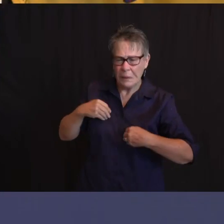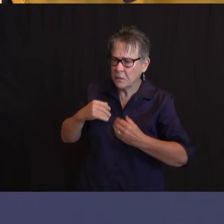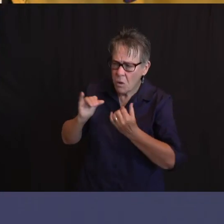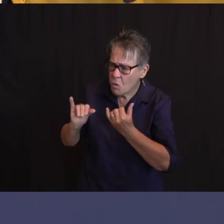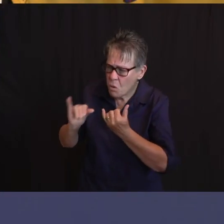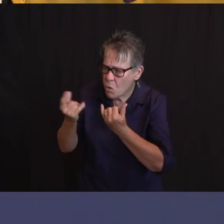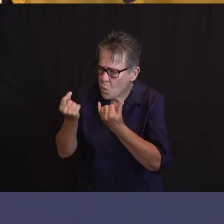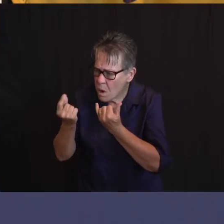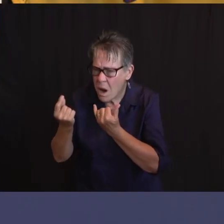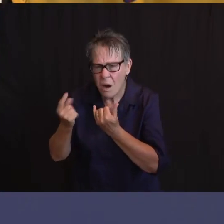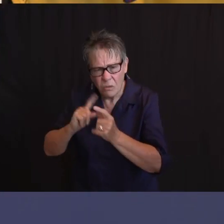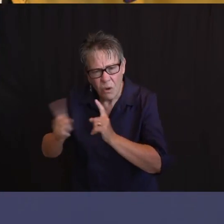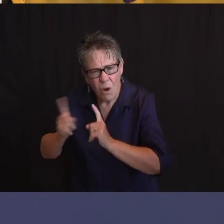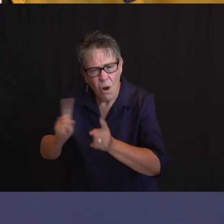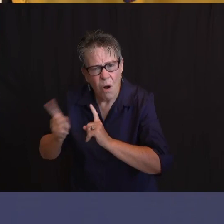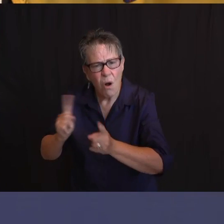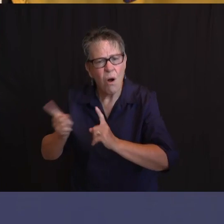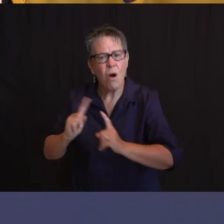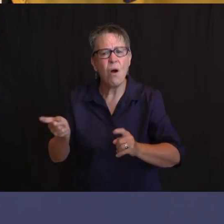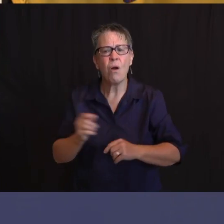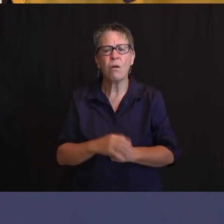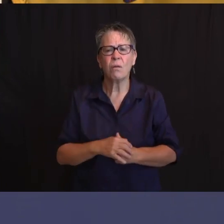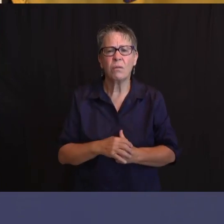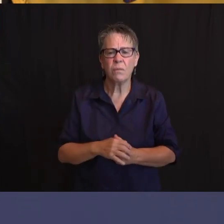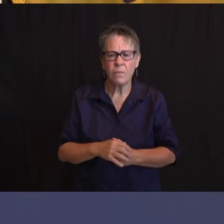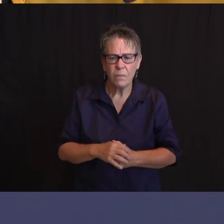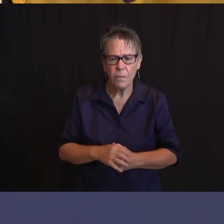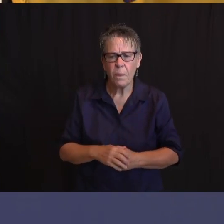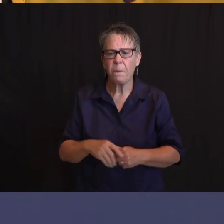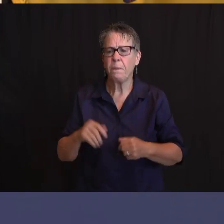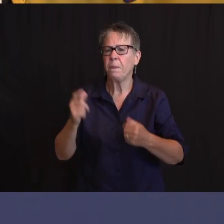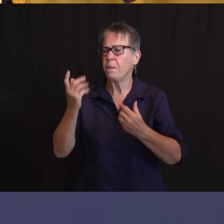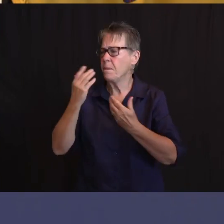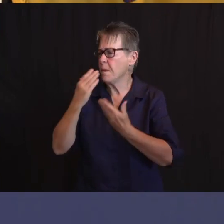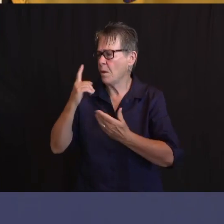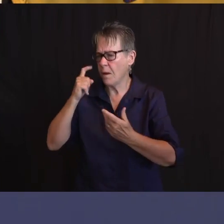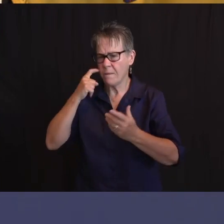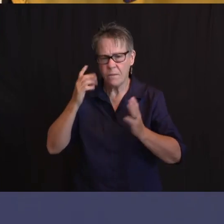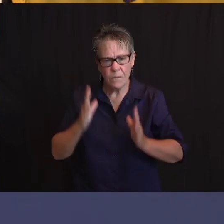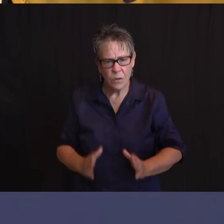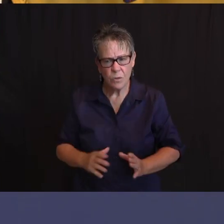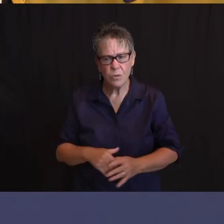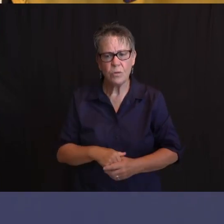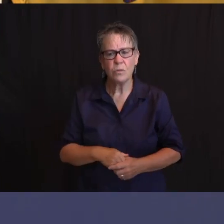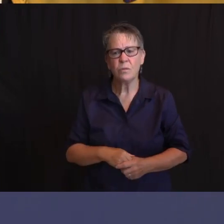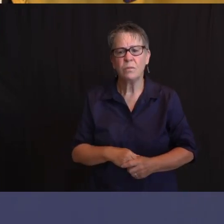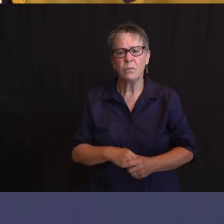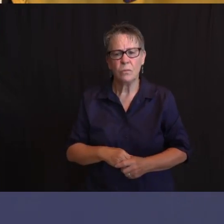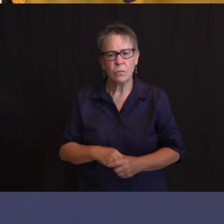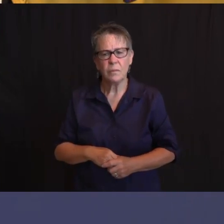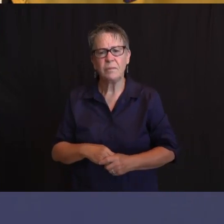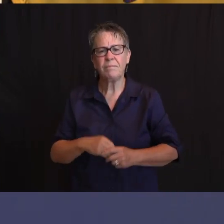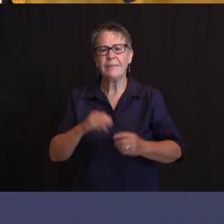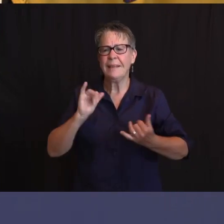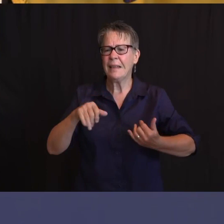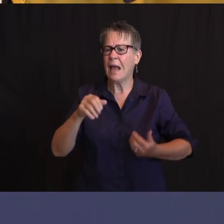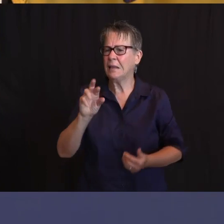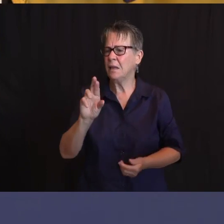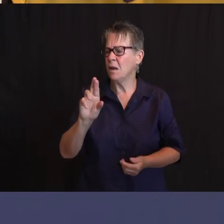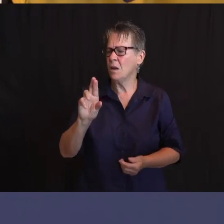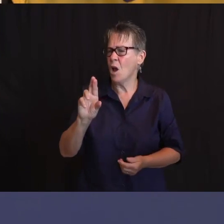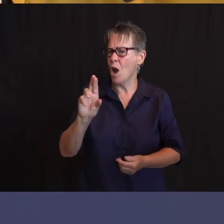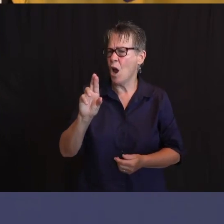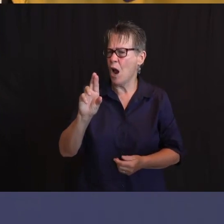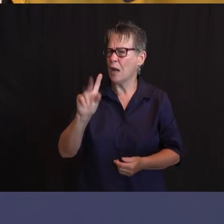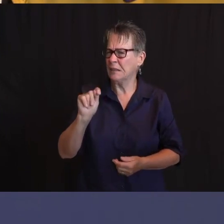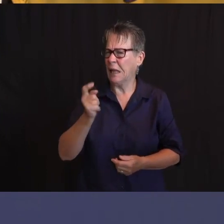we've got the numbers have been, other than rate of transmission, a little bit higher than we've liked. The numbers have been good.